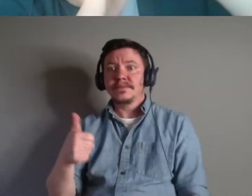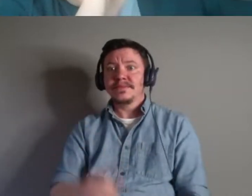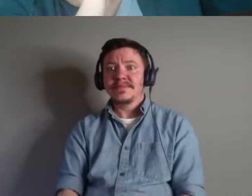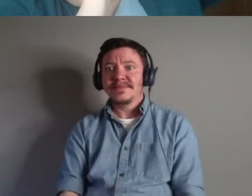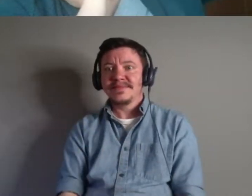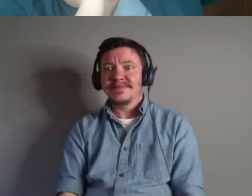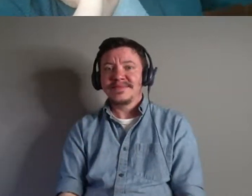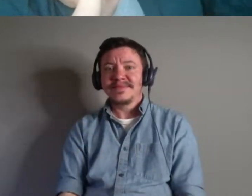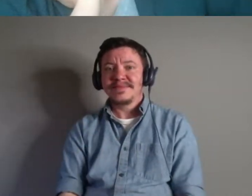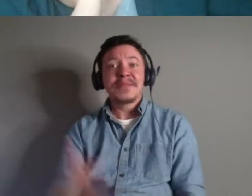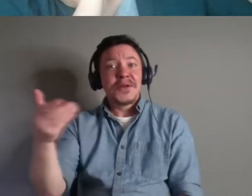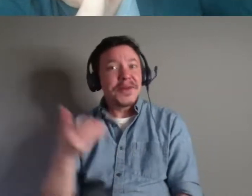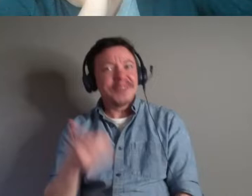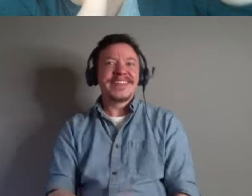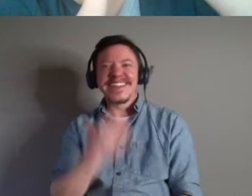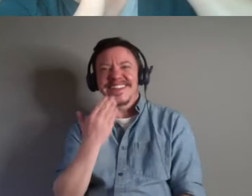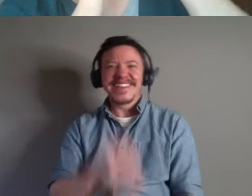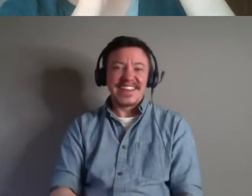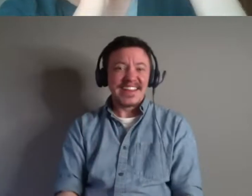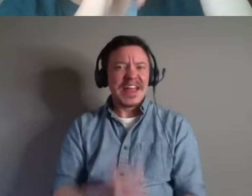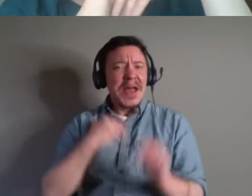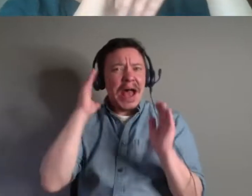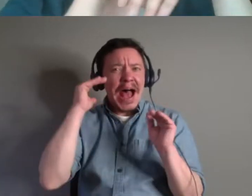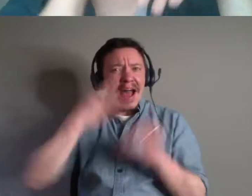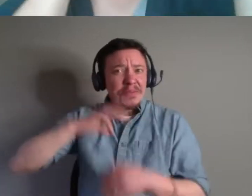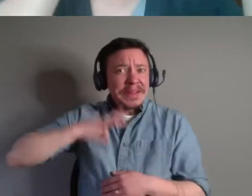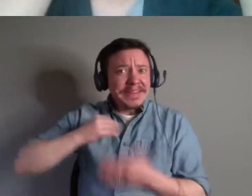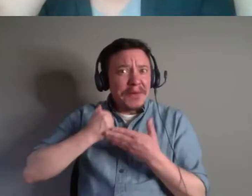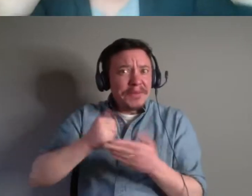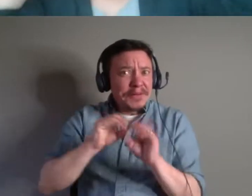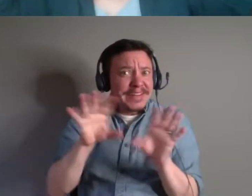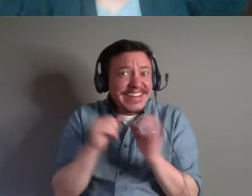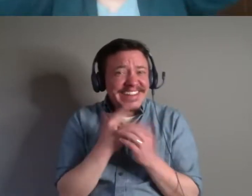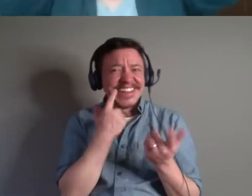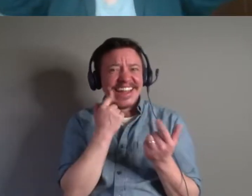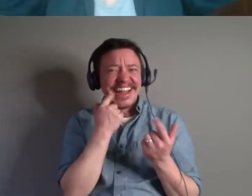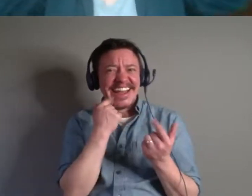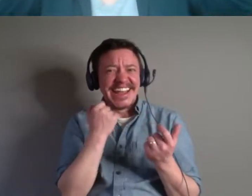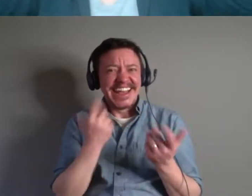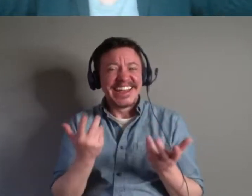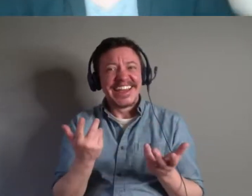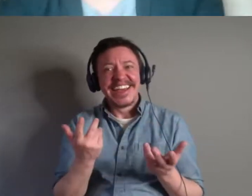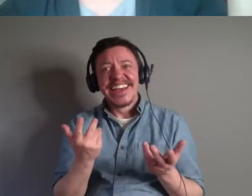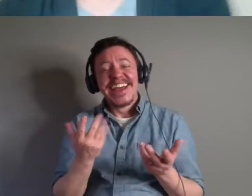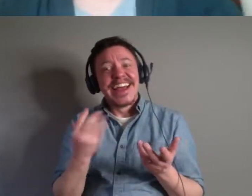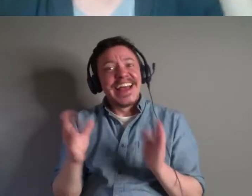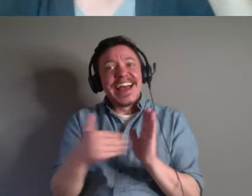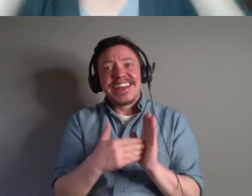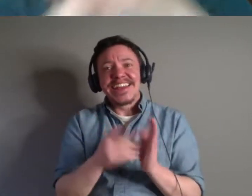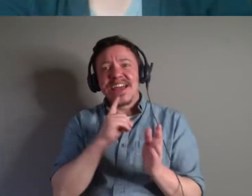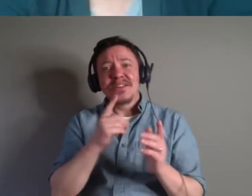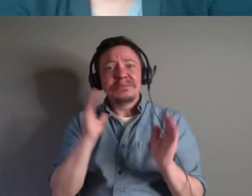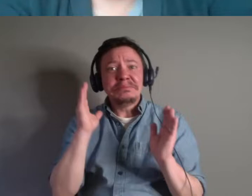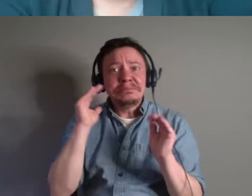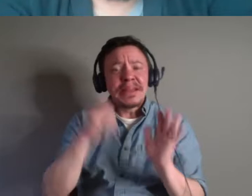Thanks. Yeah. I hope that's helpful. I don't know. There's a lot. And again, I was really hoping, I'm